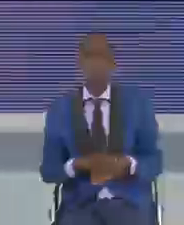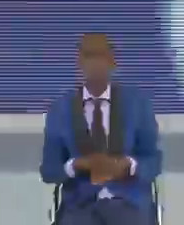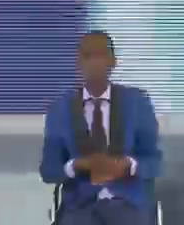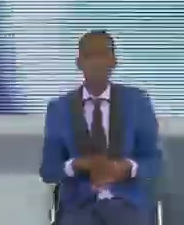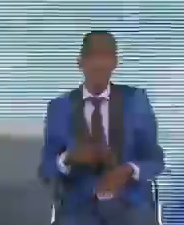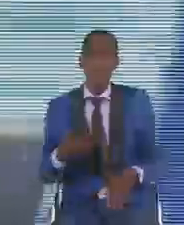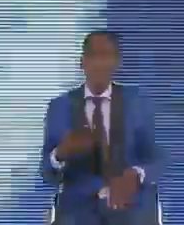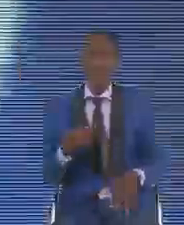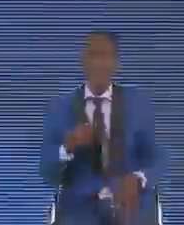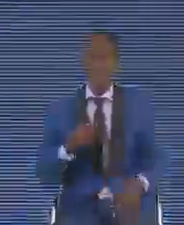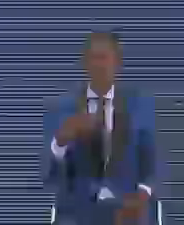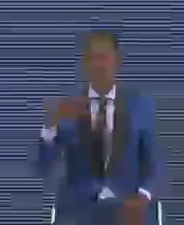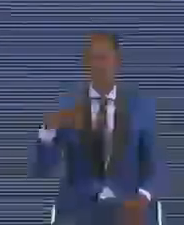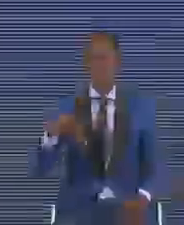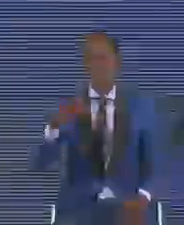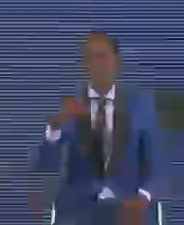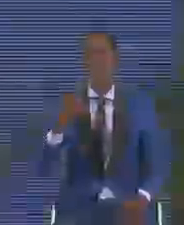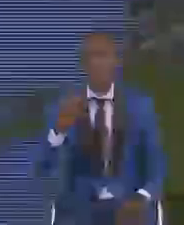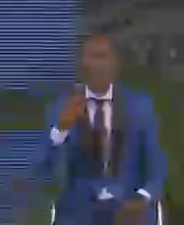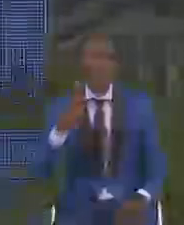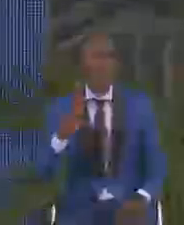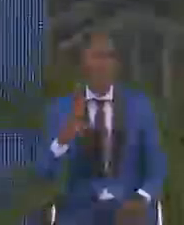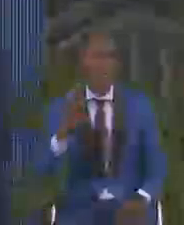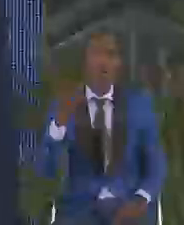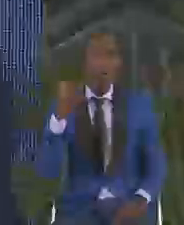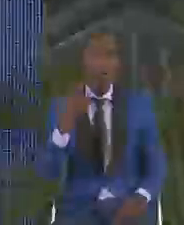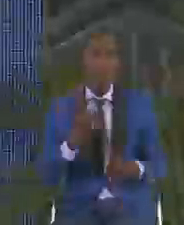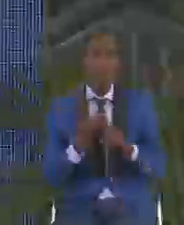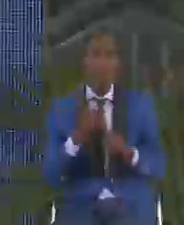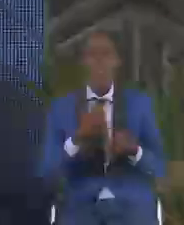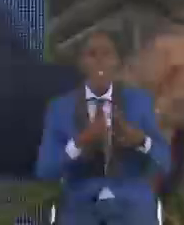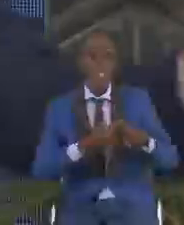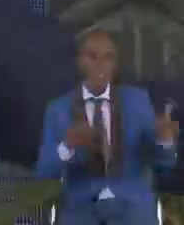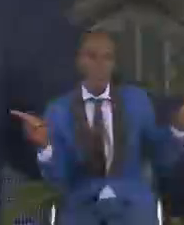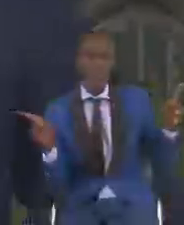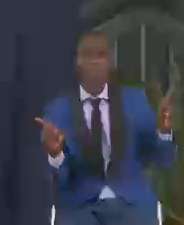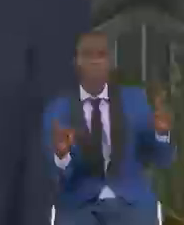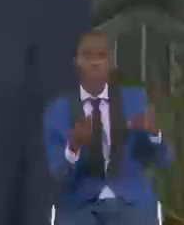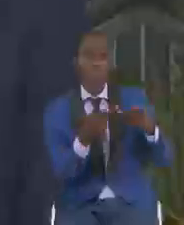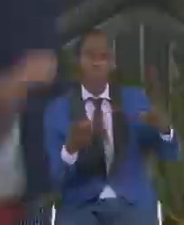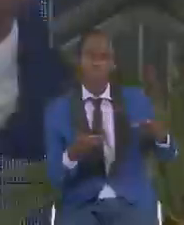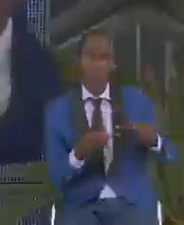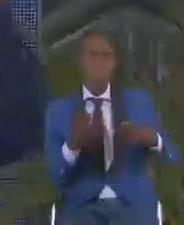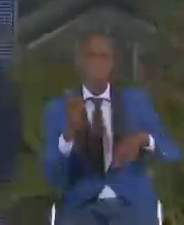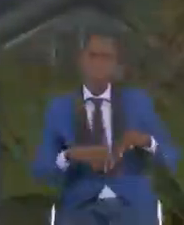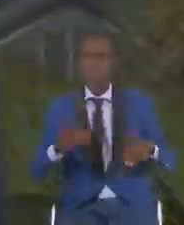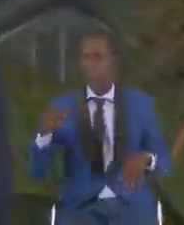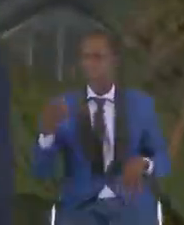Peter was of a different constitution than John.